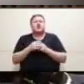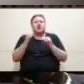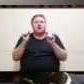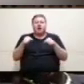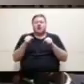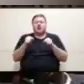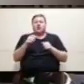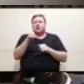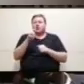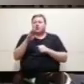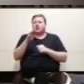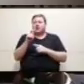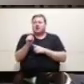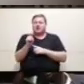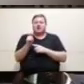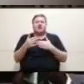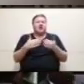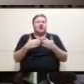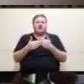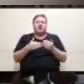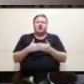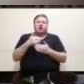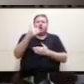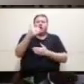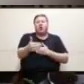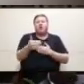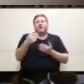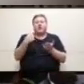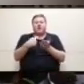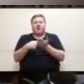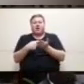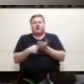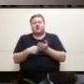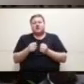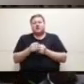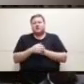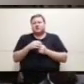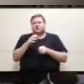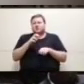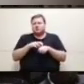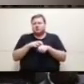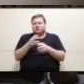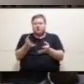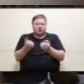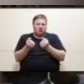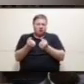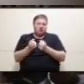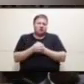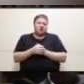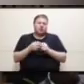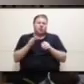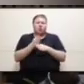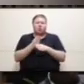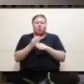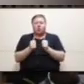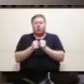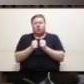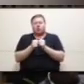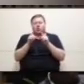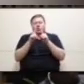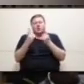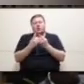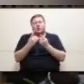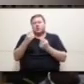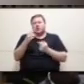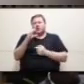of debt for anything that is being paid in addition to what is supposed to be receiving. And also we are working closely with the Department of Cogta